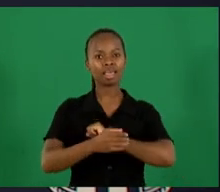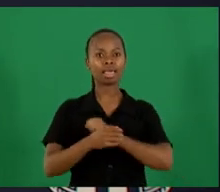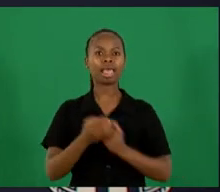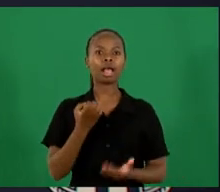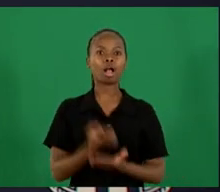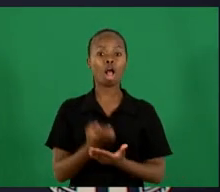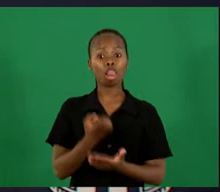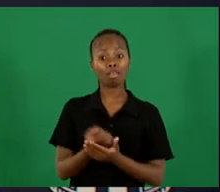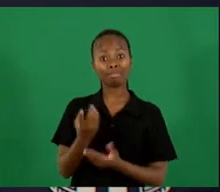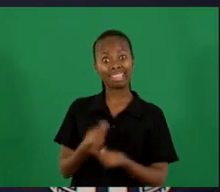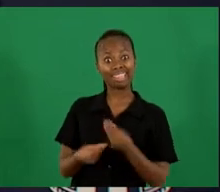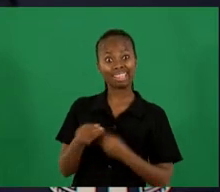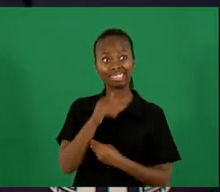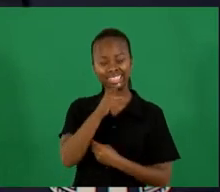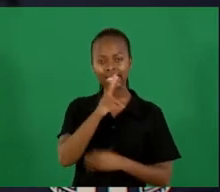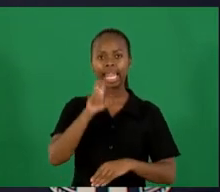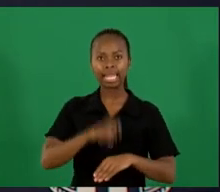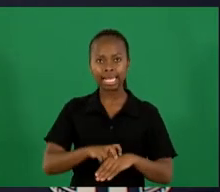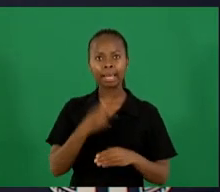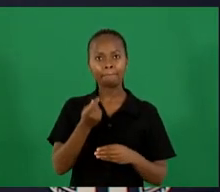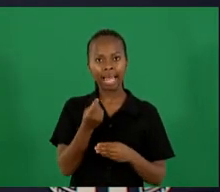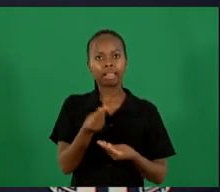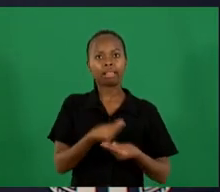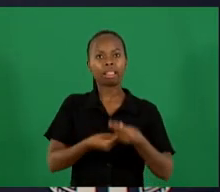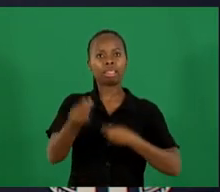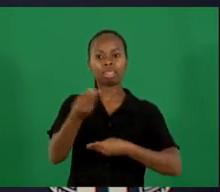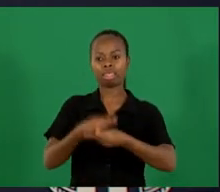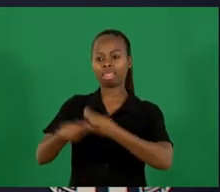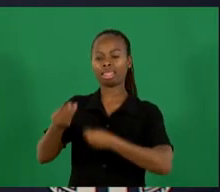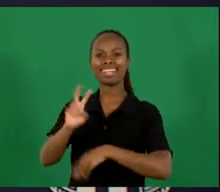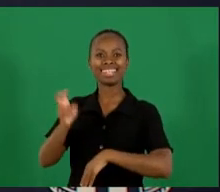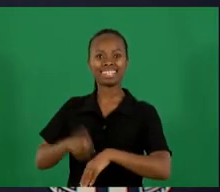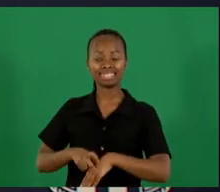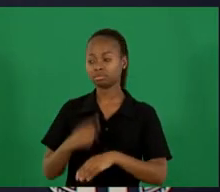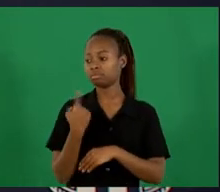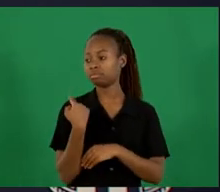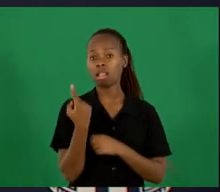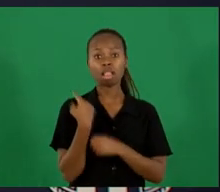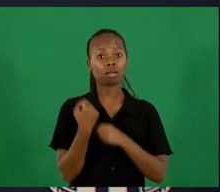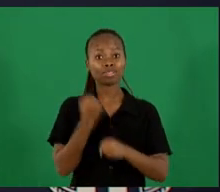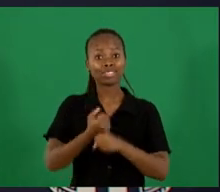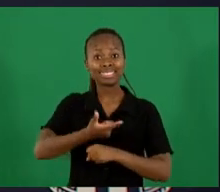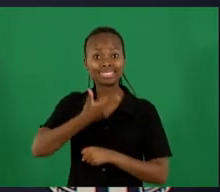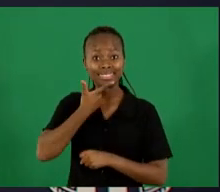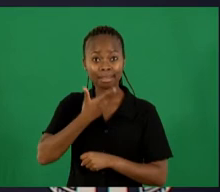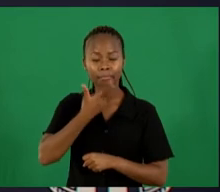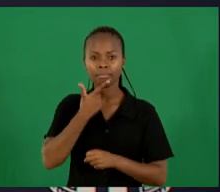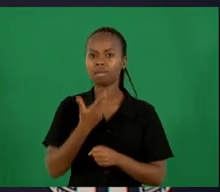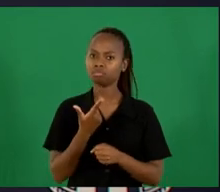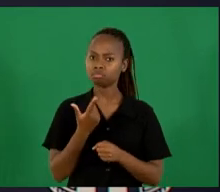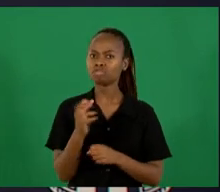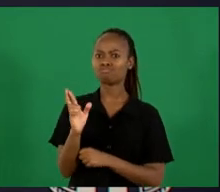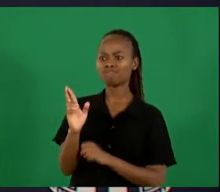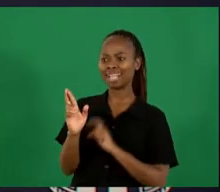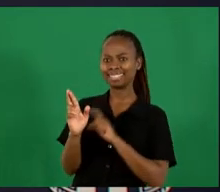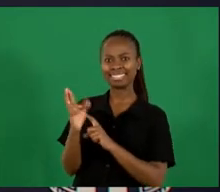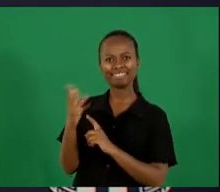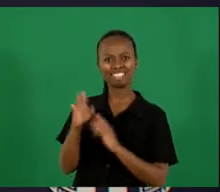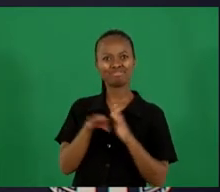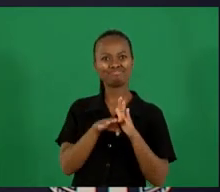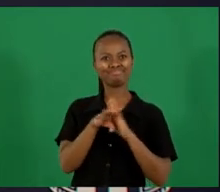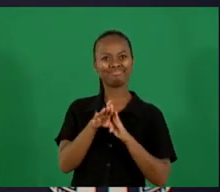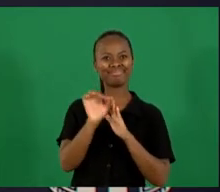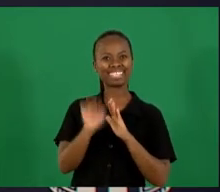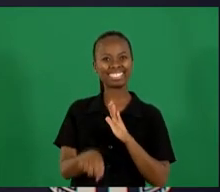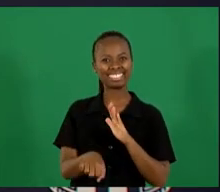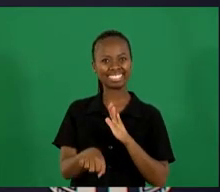foreign capital. While the rand appreciated in December alongside other emerging market currencies, it